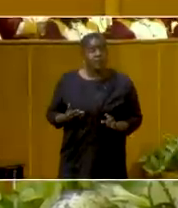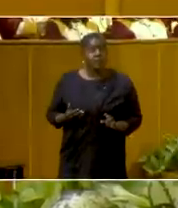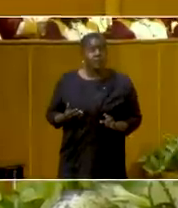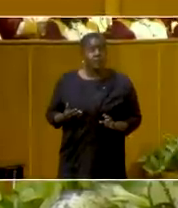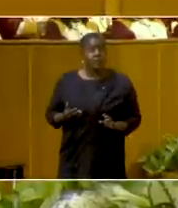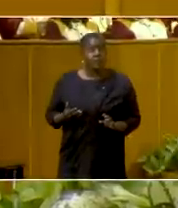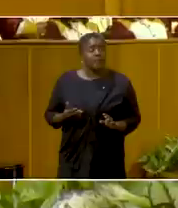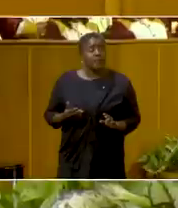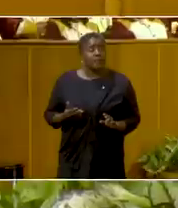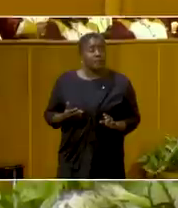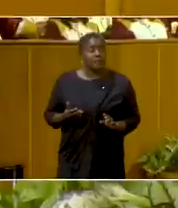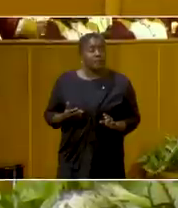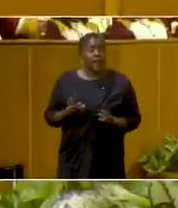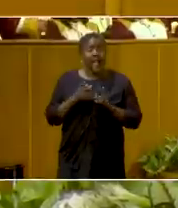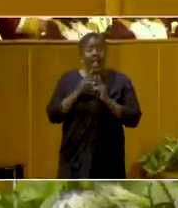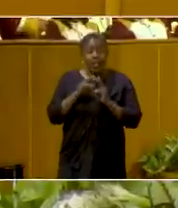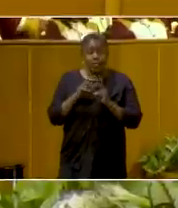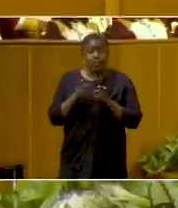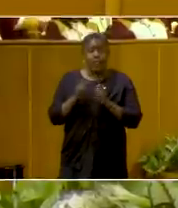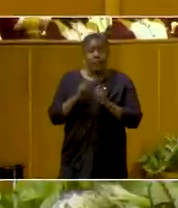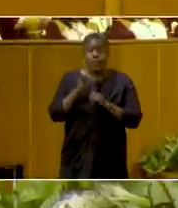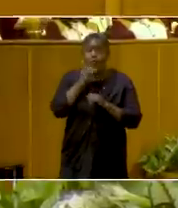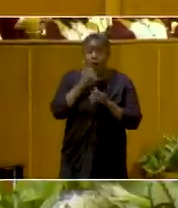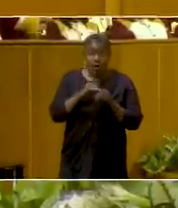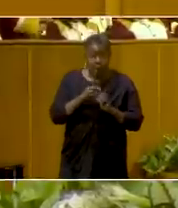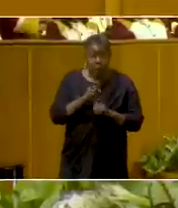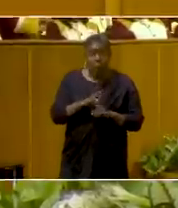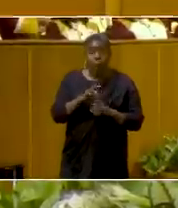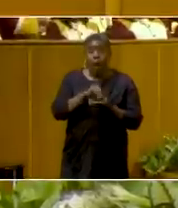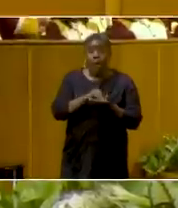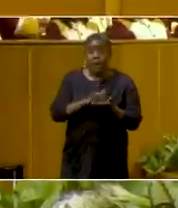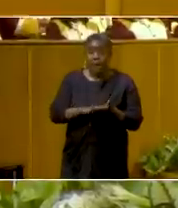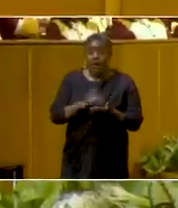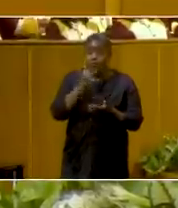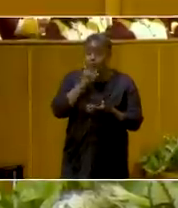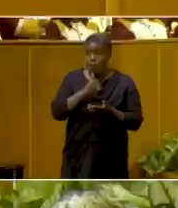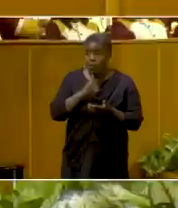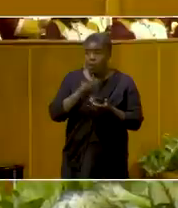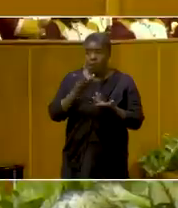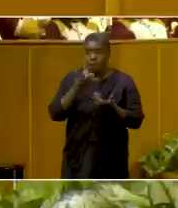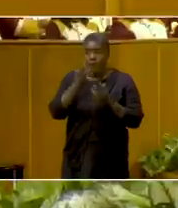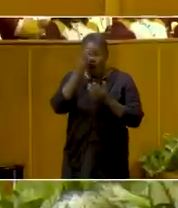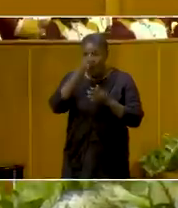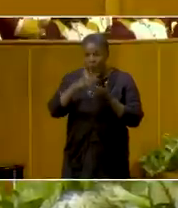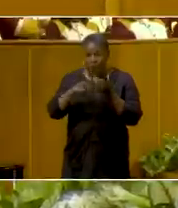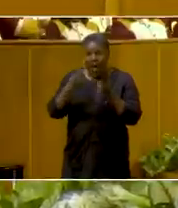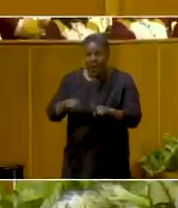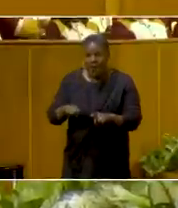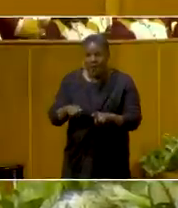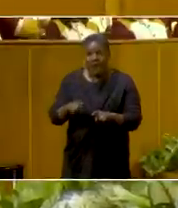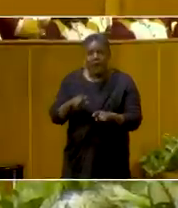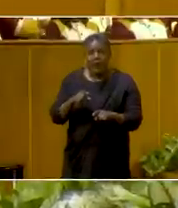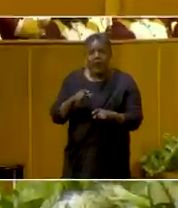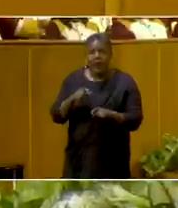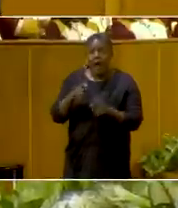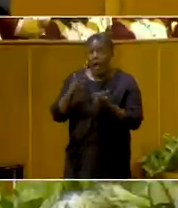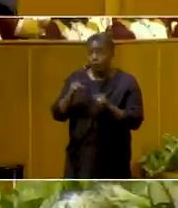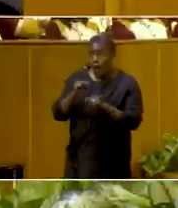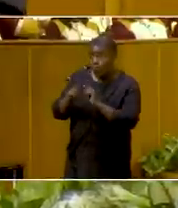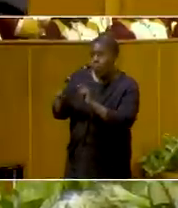And either she gave me the wrong number or I wrote it down incorrectly because I wasn't able to catch